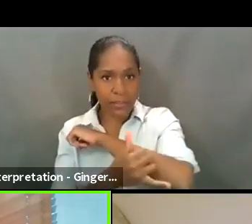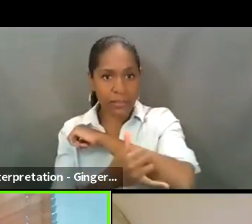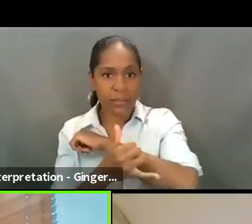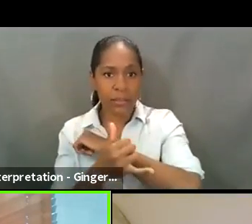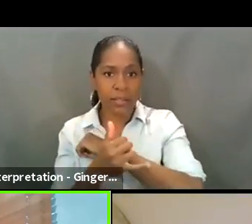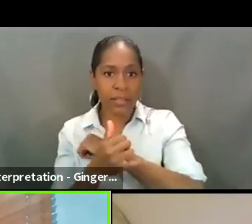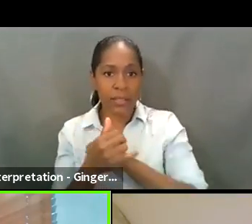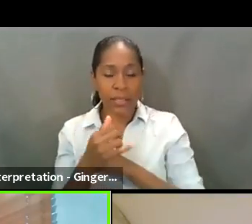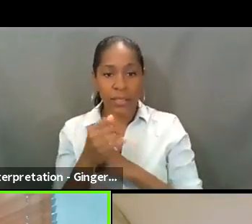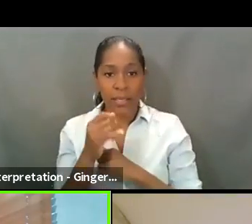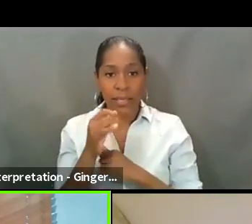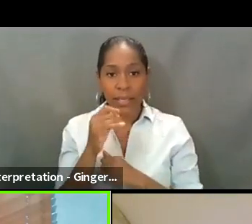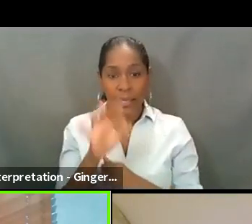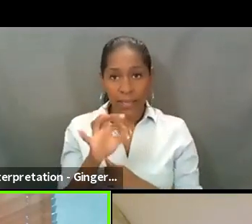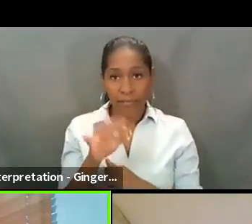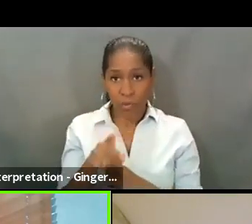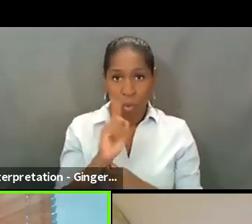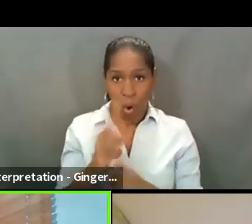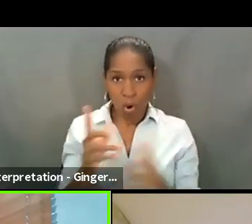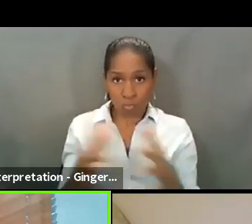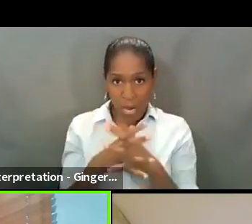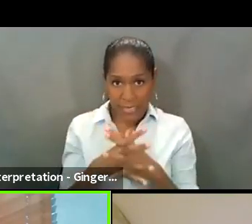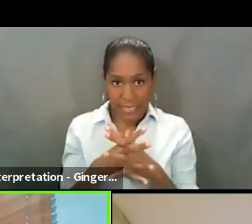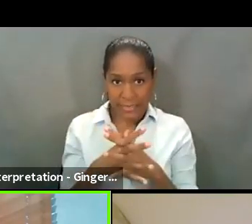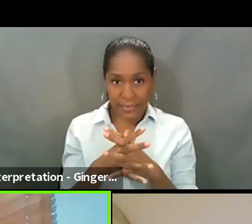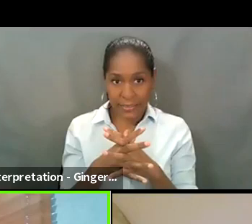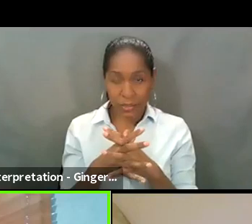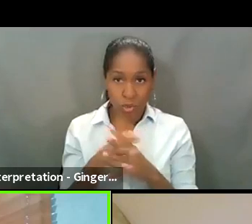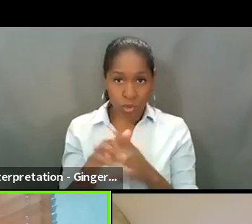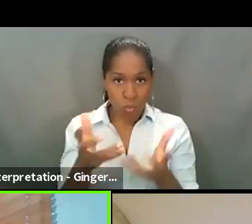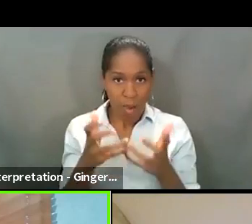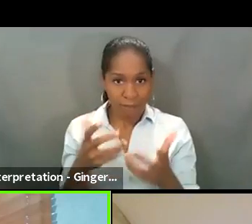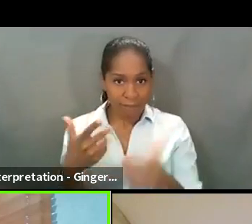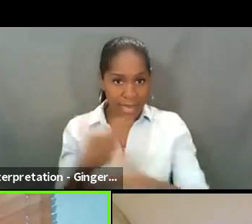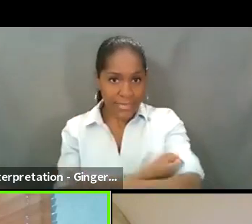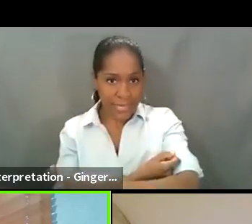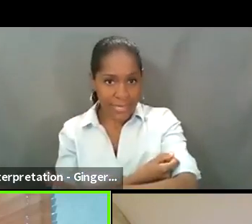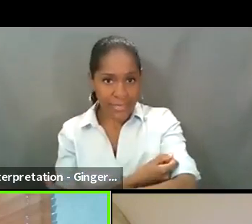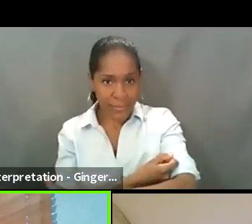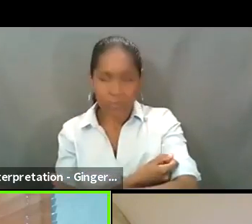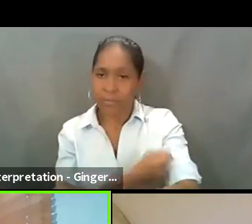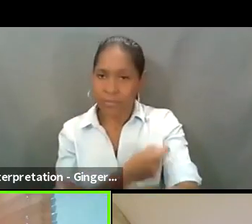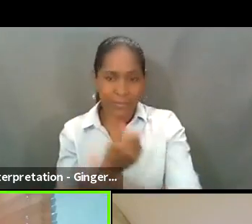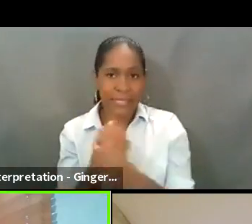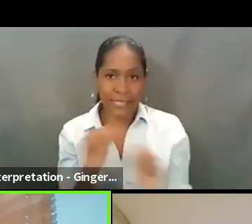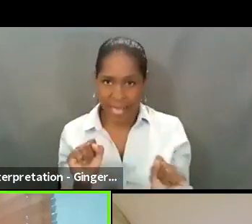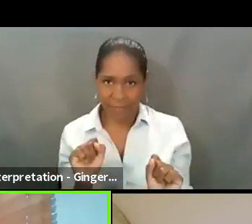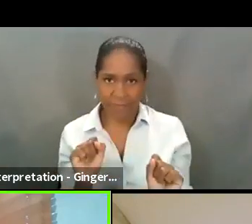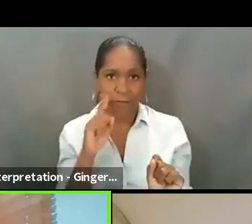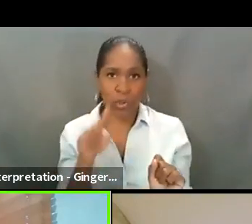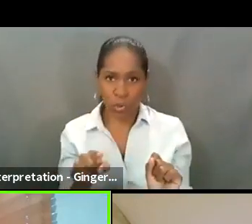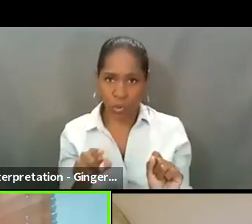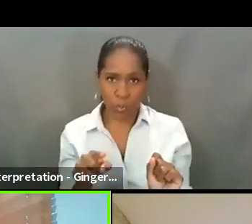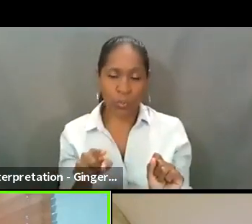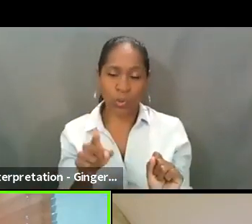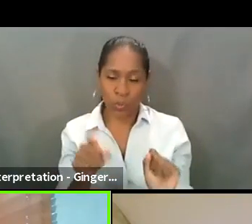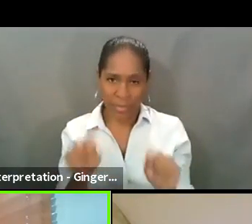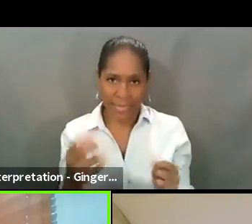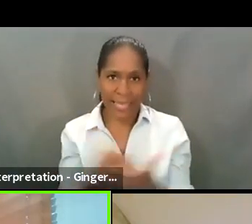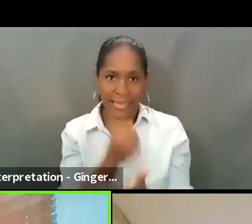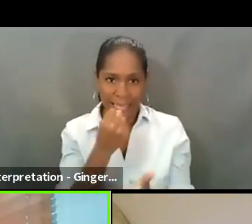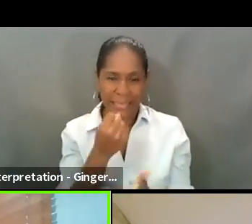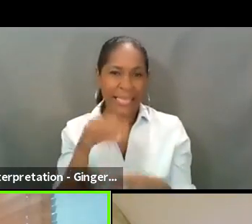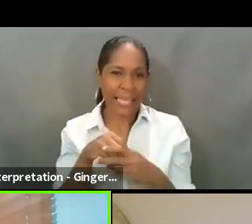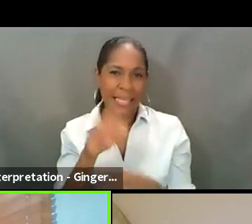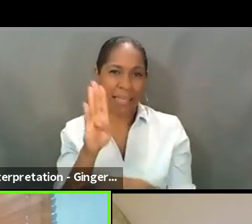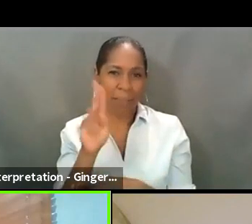in your group and you're pregnant and you want the vaccine, you can get it in Buncombe County. Those are the things that I